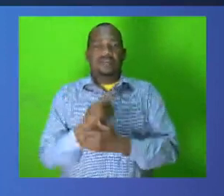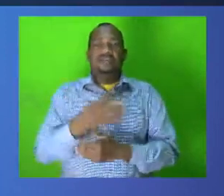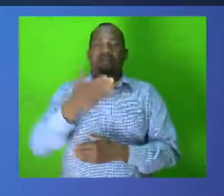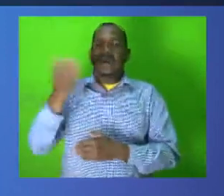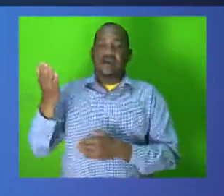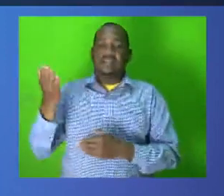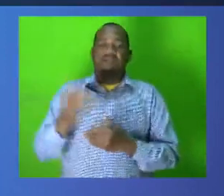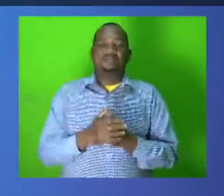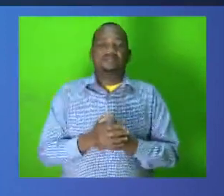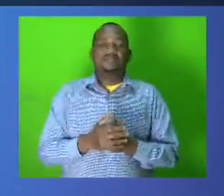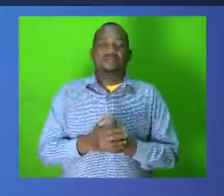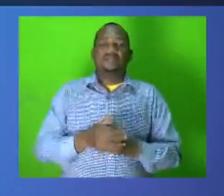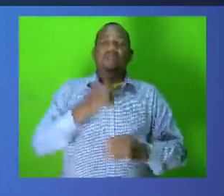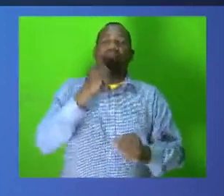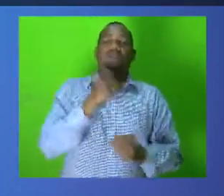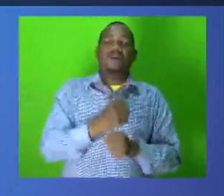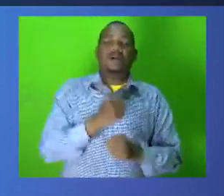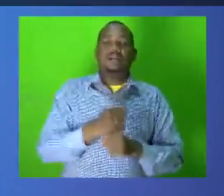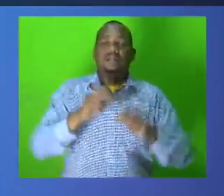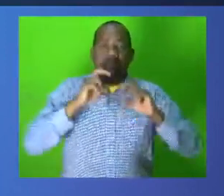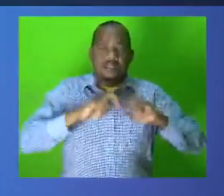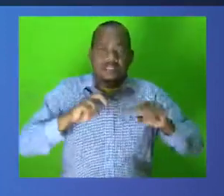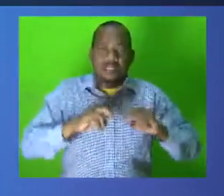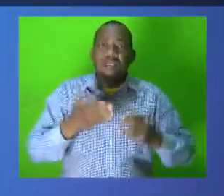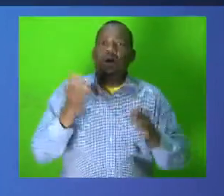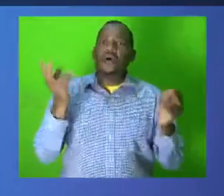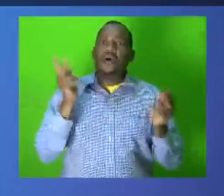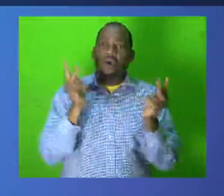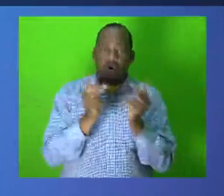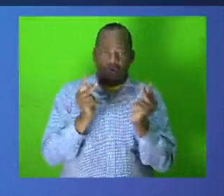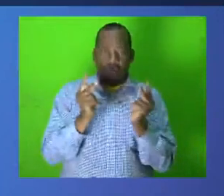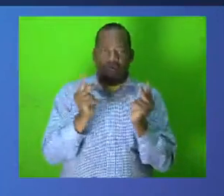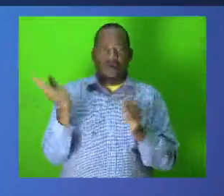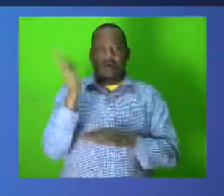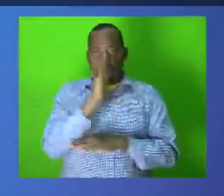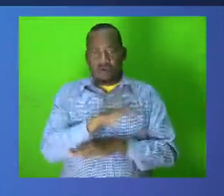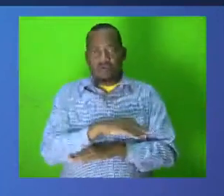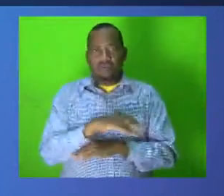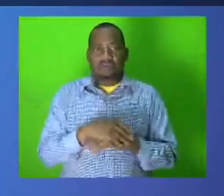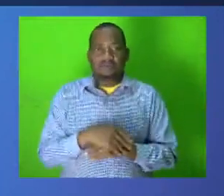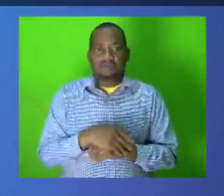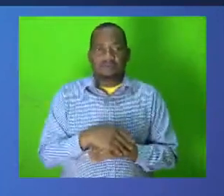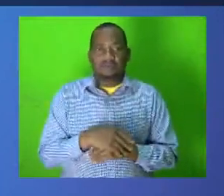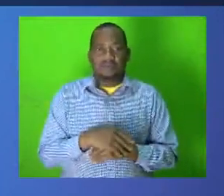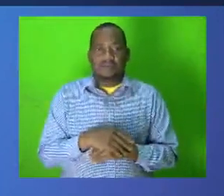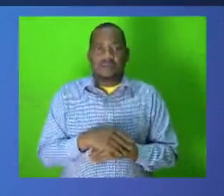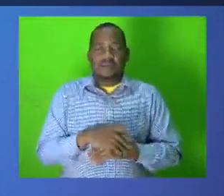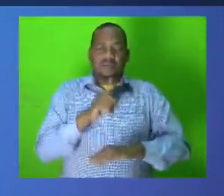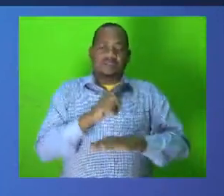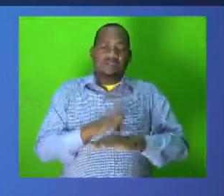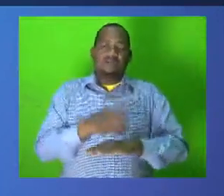Sometimes researcher conduct research for develop the work which not